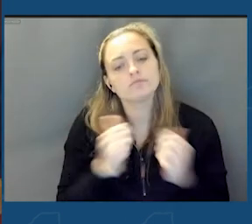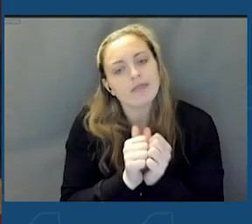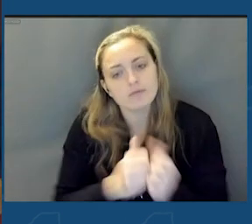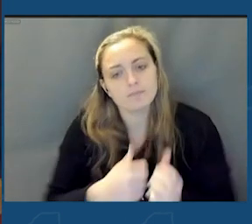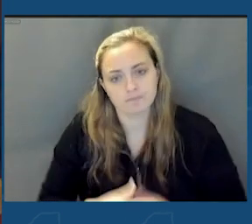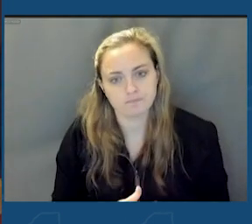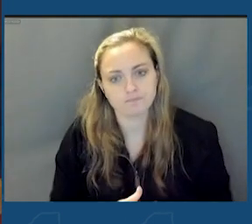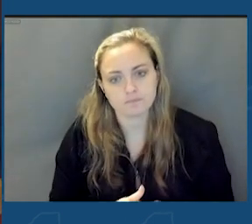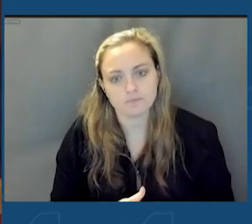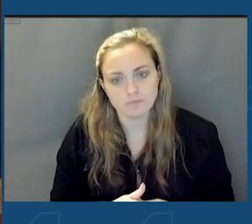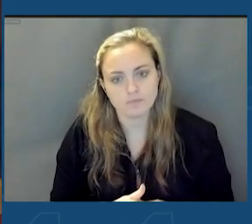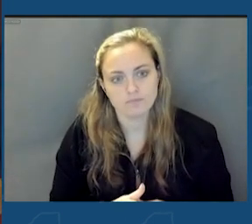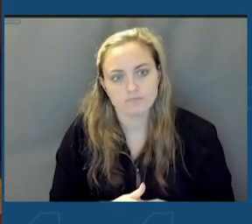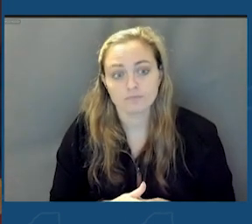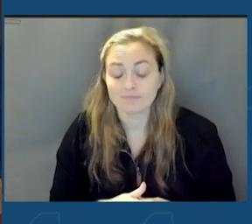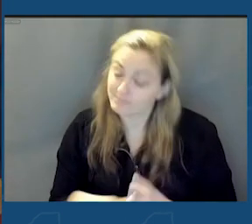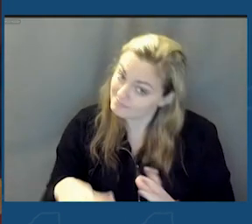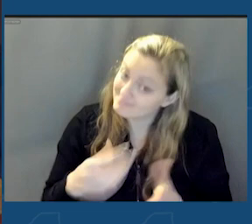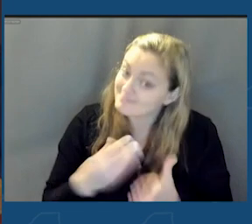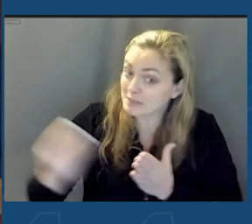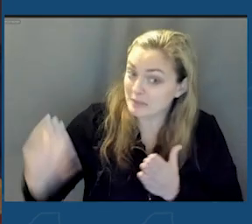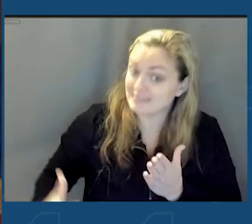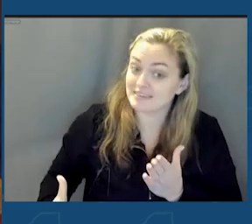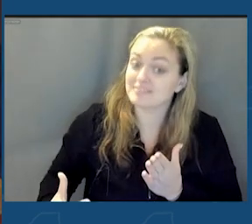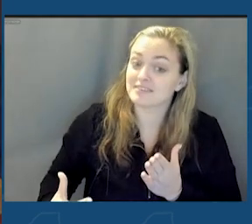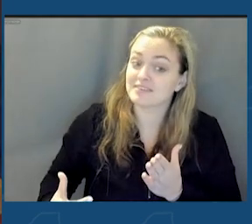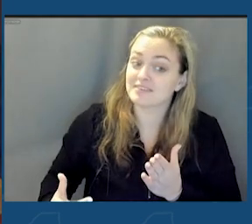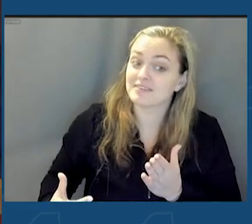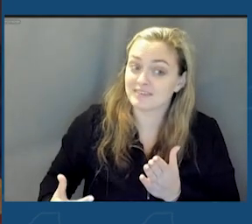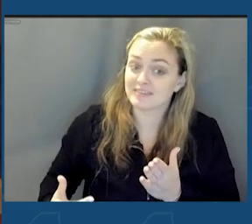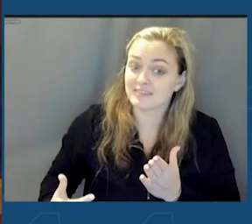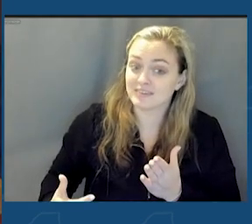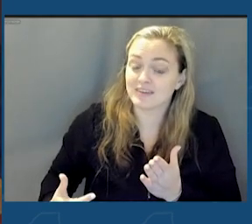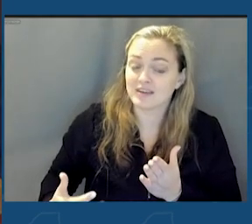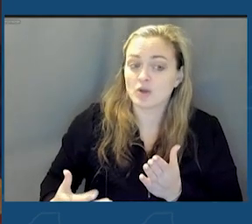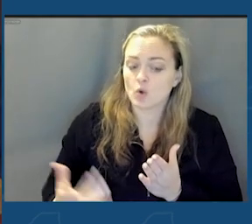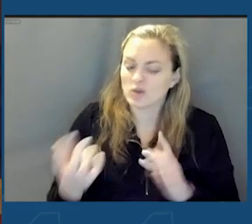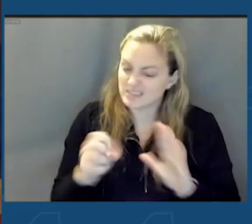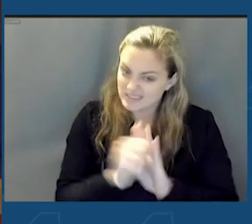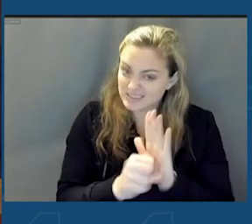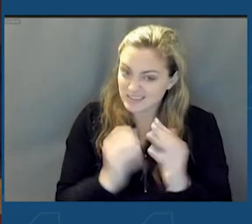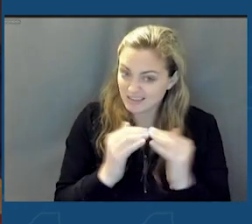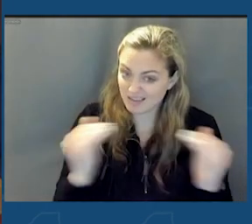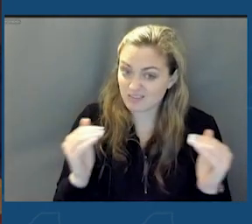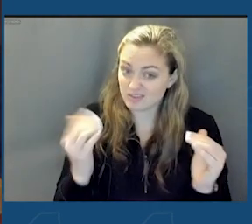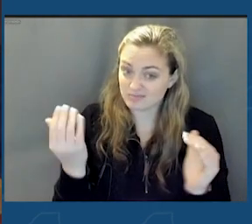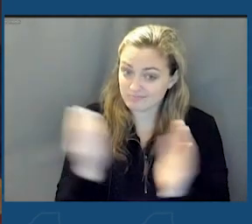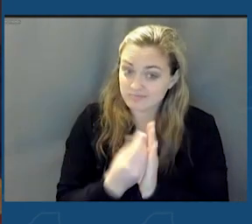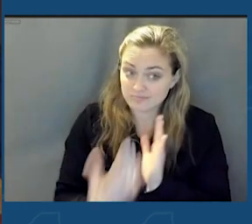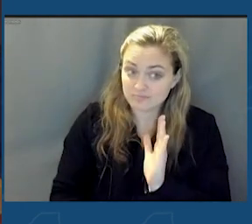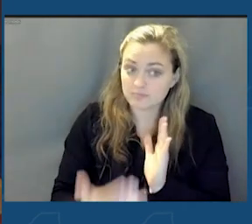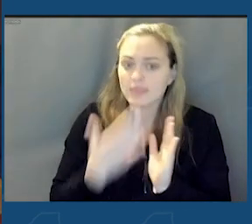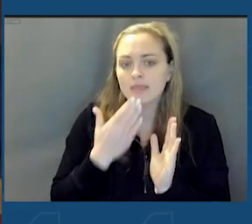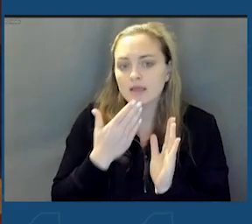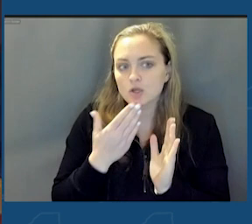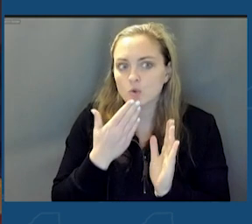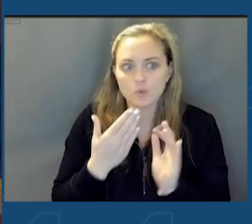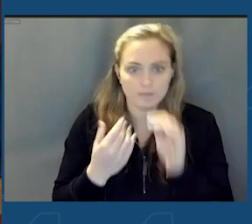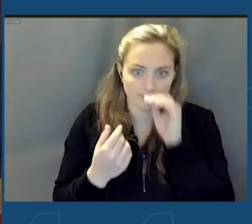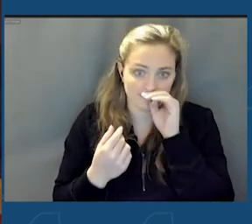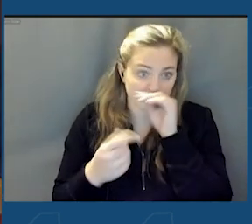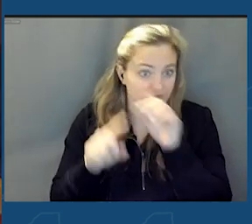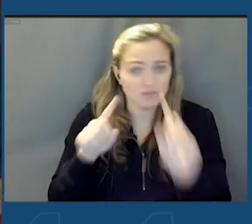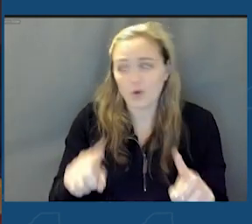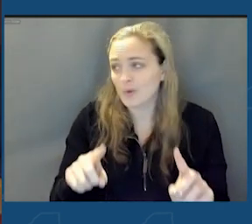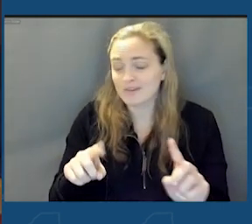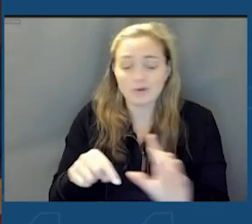got a big price tag, and we're counting on Washington as well, but we're here at the state level. And I thank you for going down into that dark manhole.